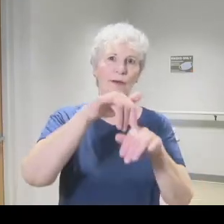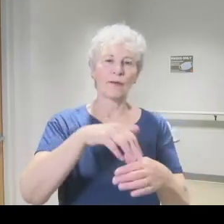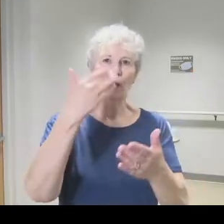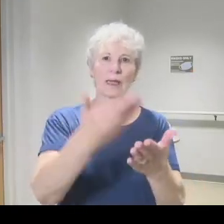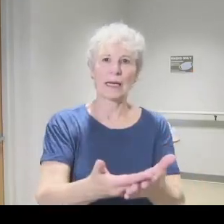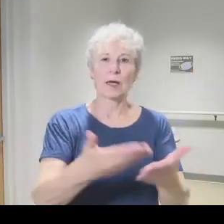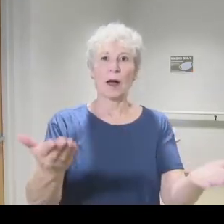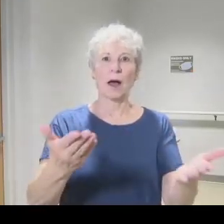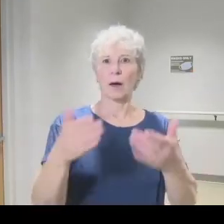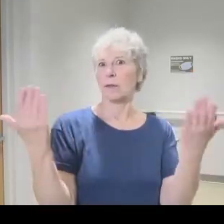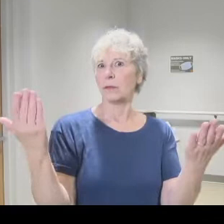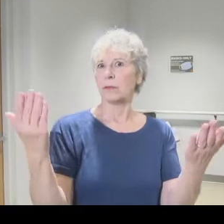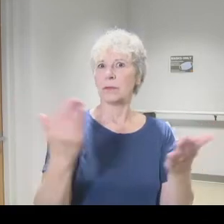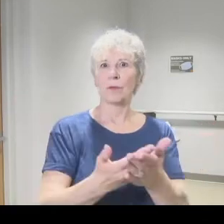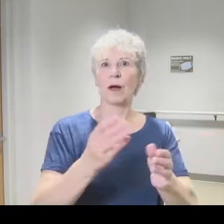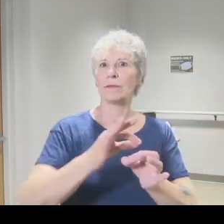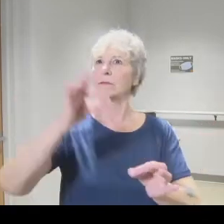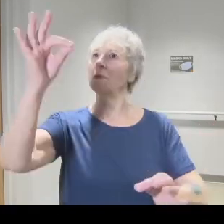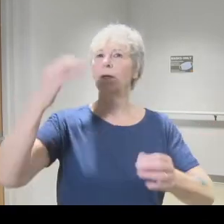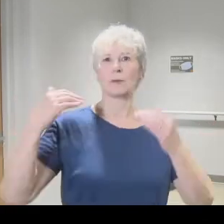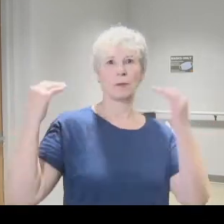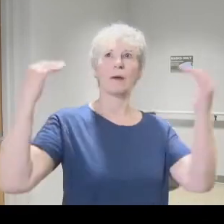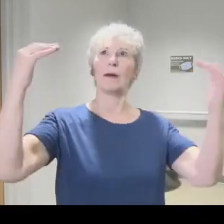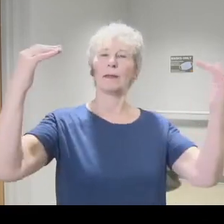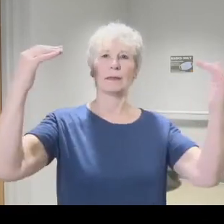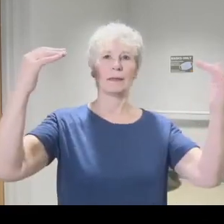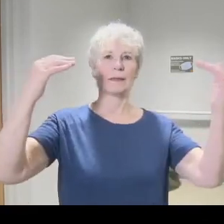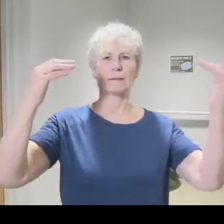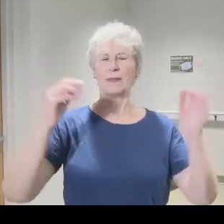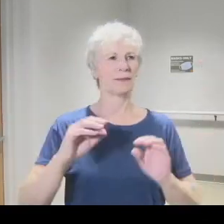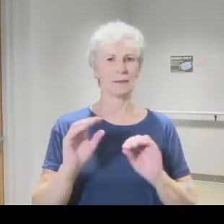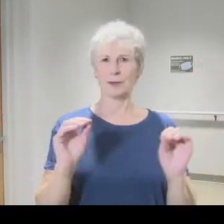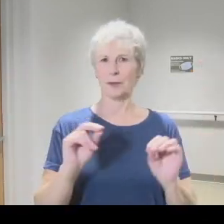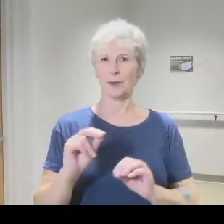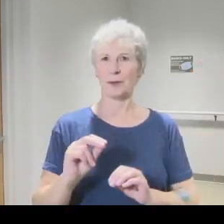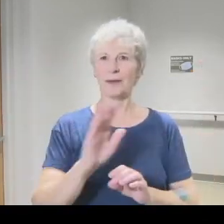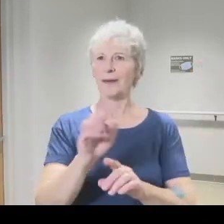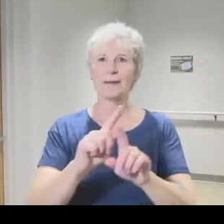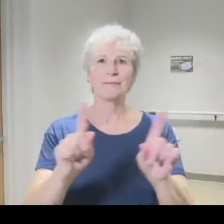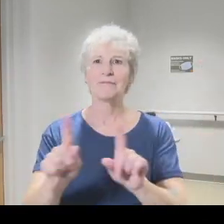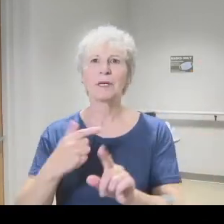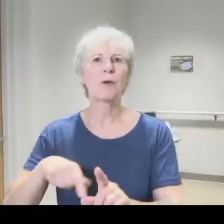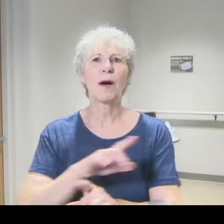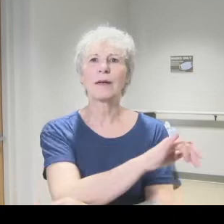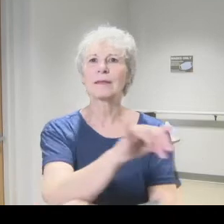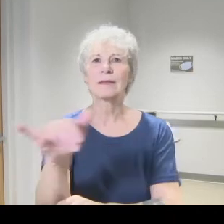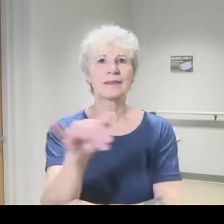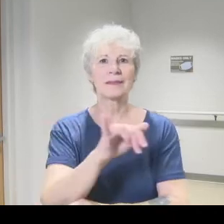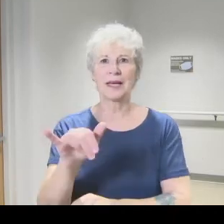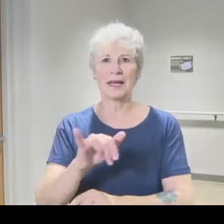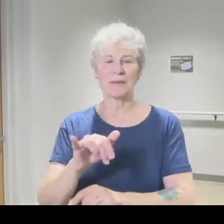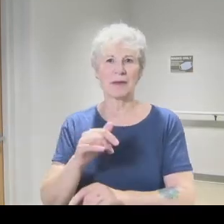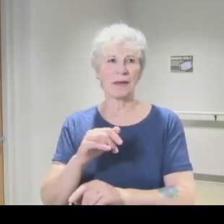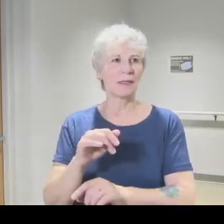country and you come out spiritual. They are no different than you and I, weak people who need